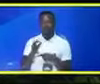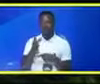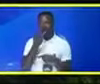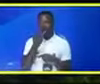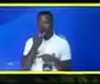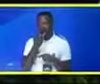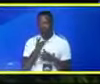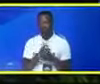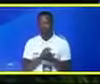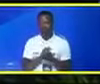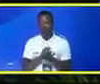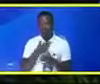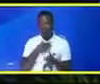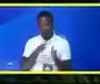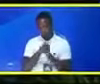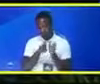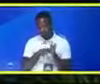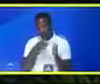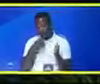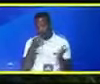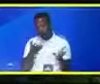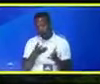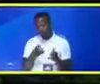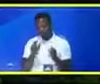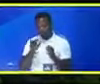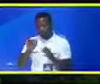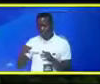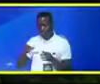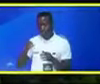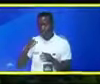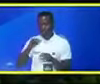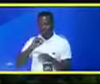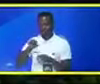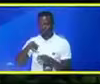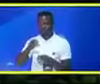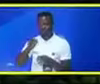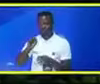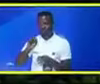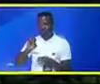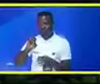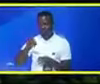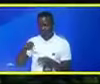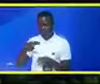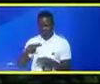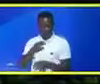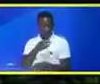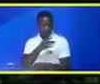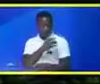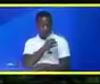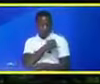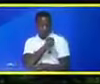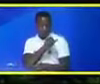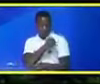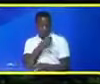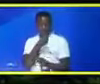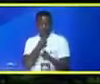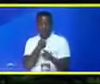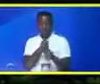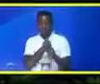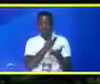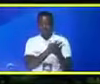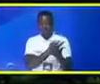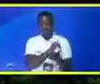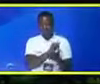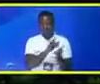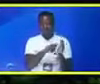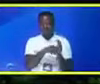favor. My Bible says that Joseph was bound in the prison. Sincere, but still bound. Then